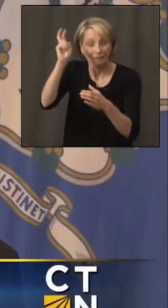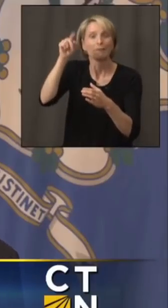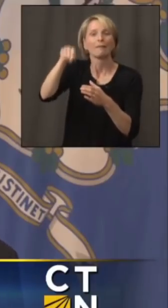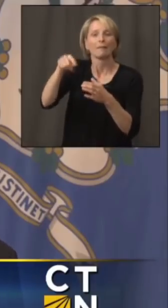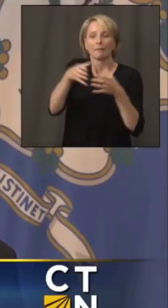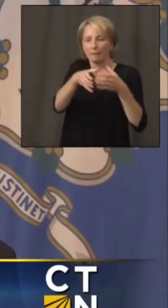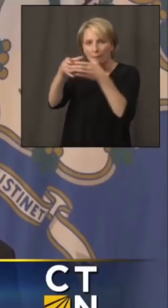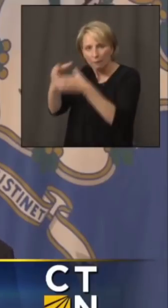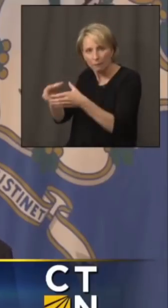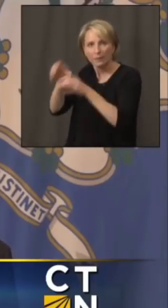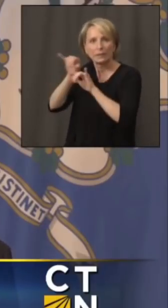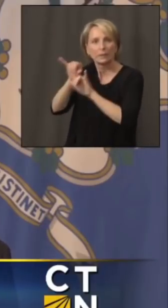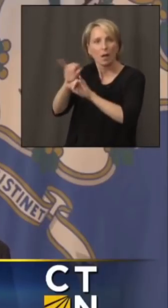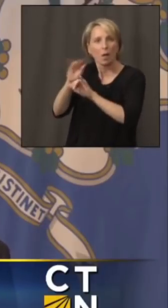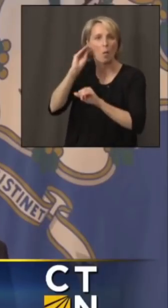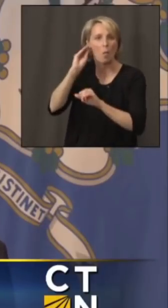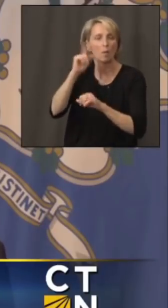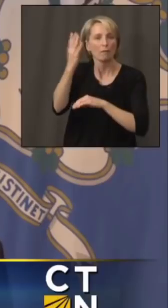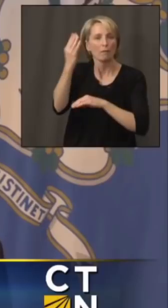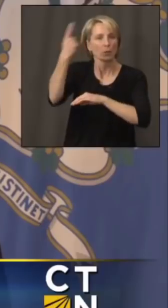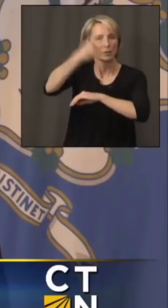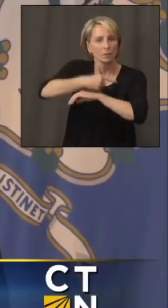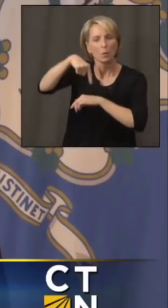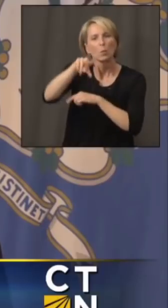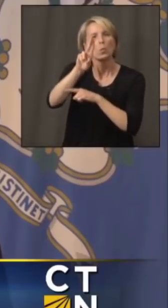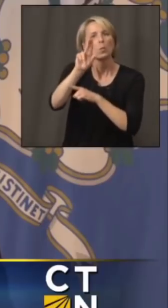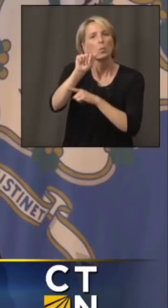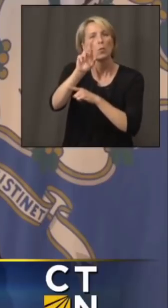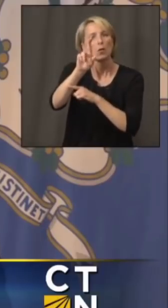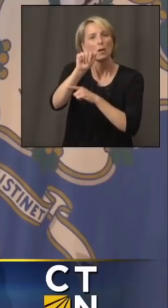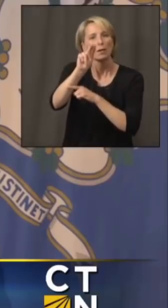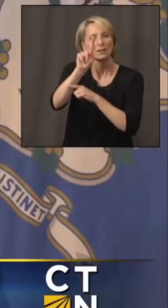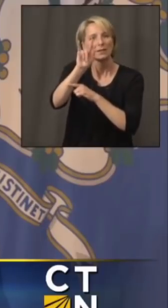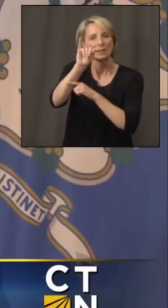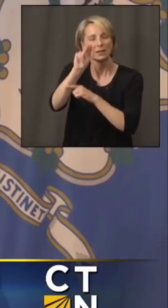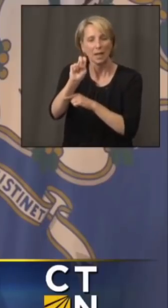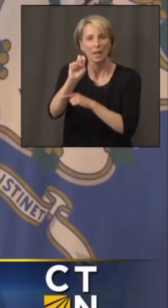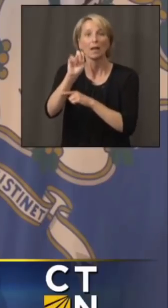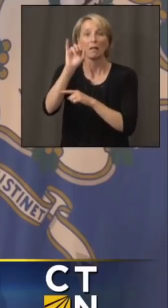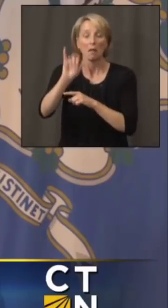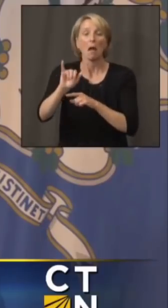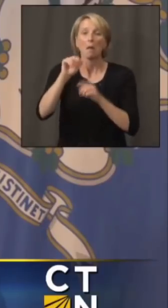That's why cohorting of these pods is such an important part of our reopen strategy.